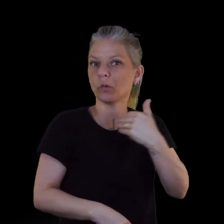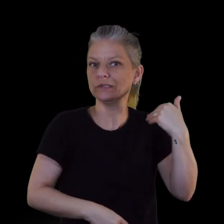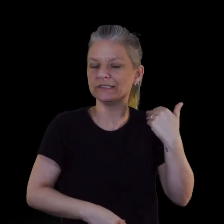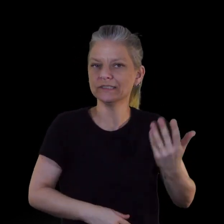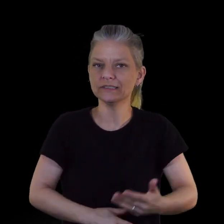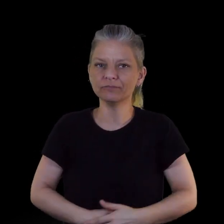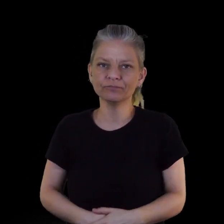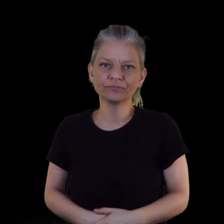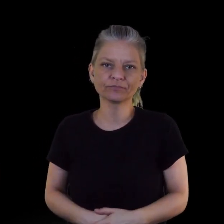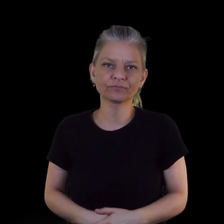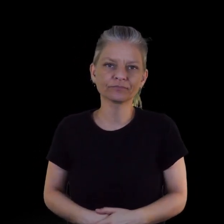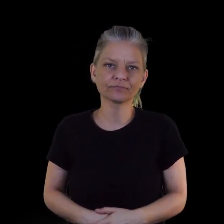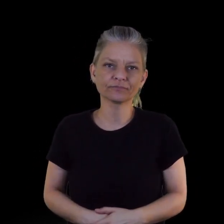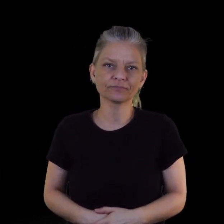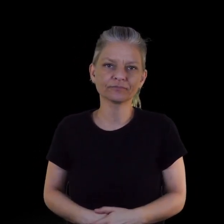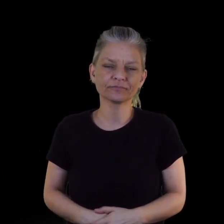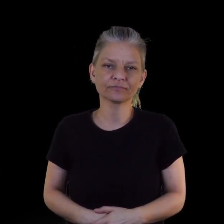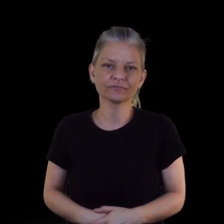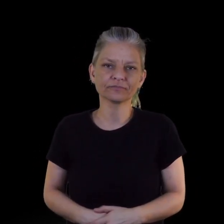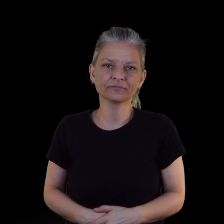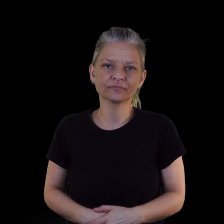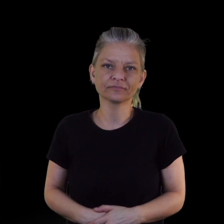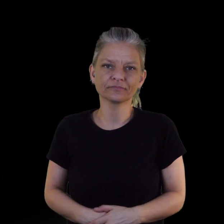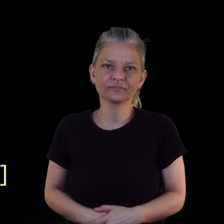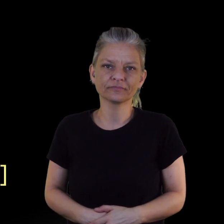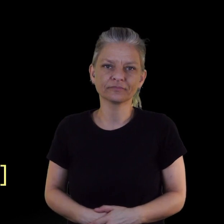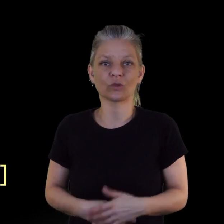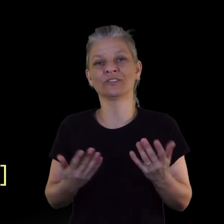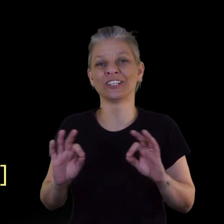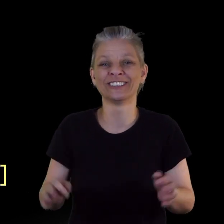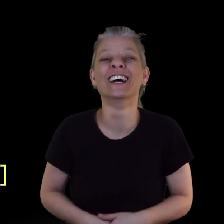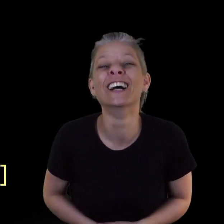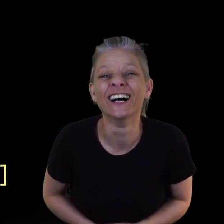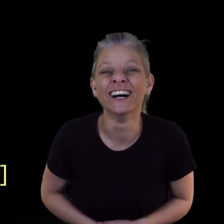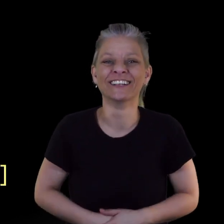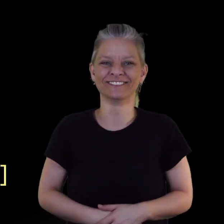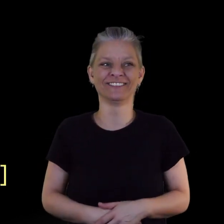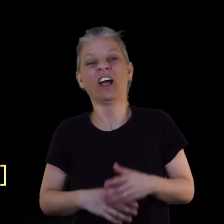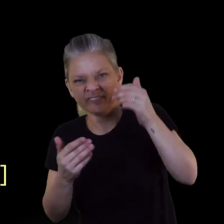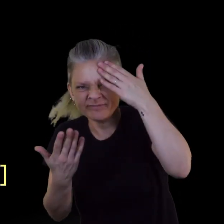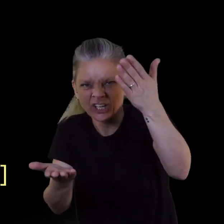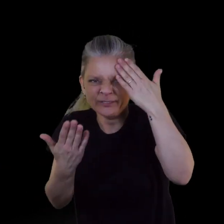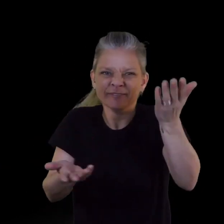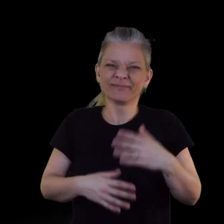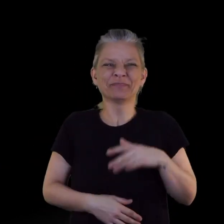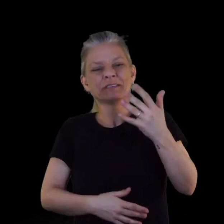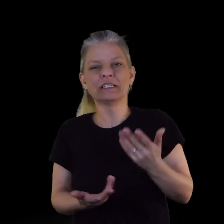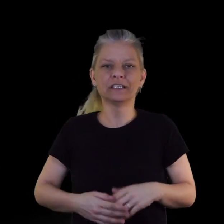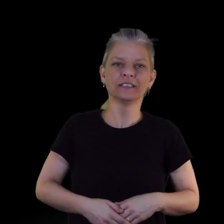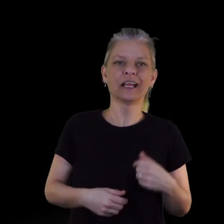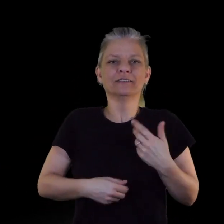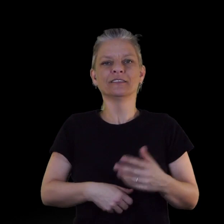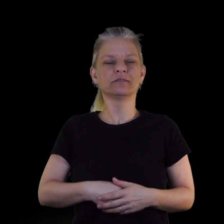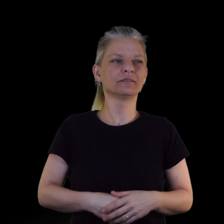Or not, or maybe I'll just not descend and just stay up and read